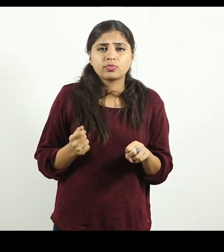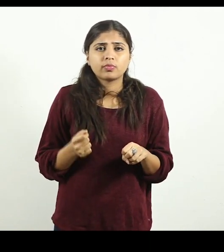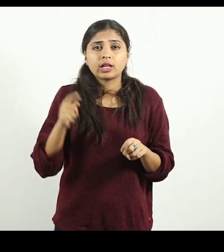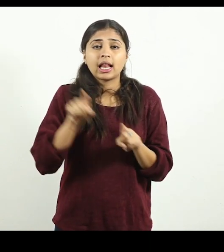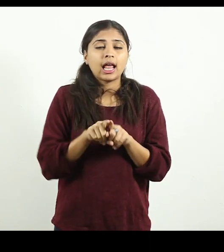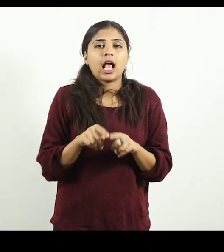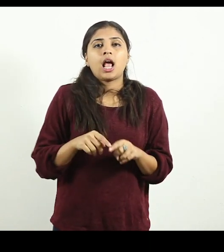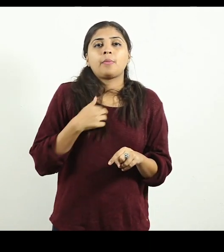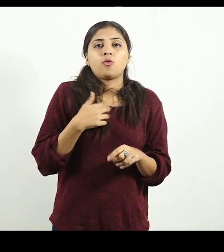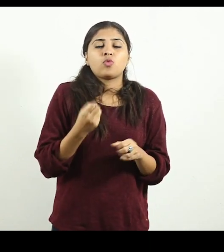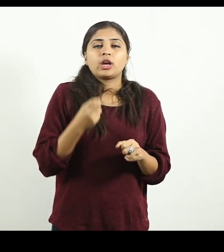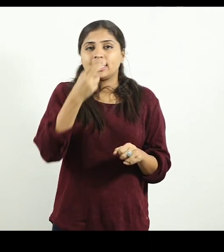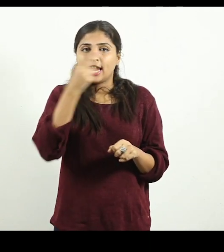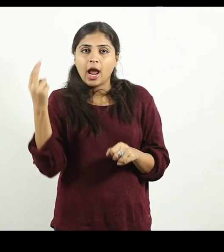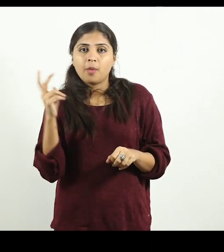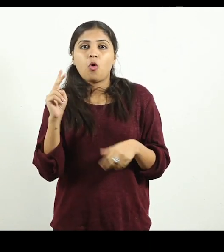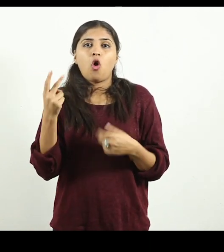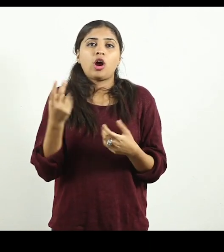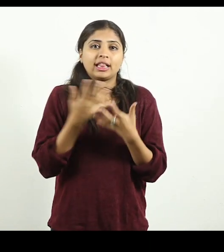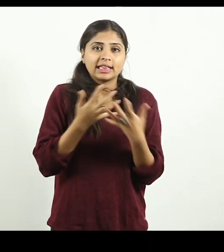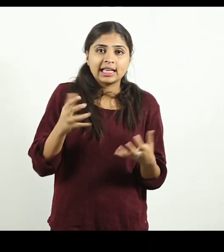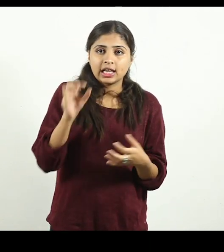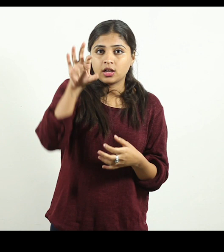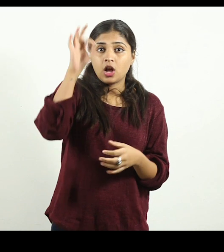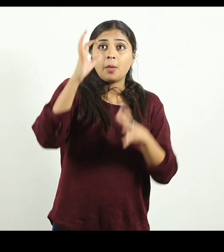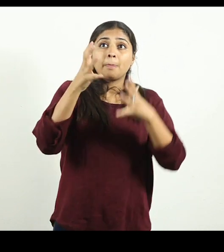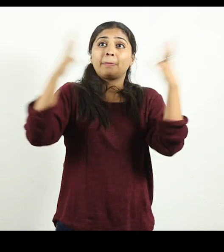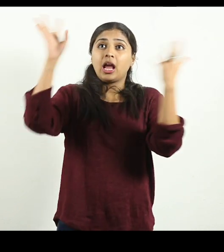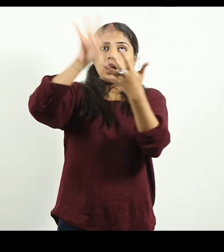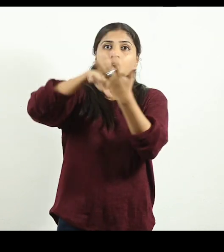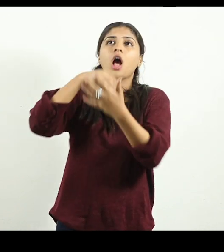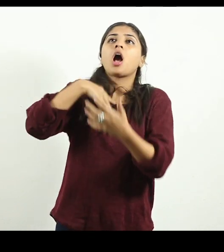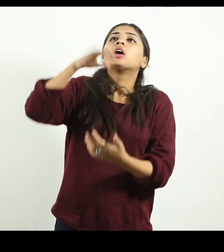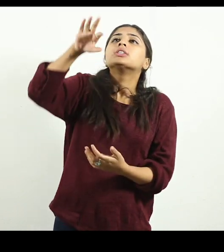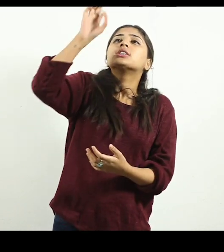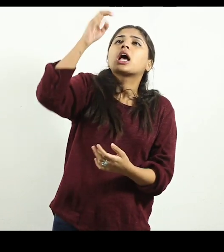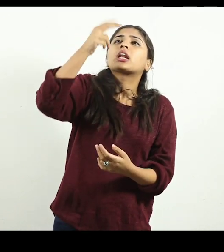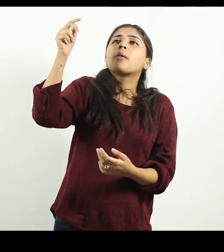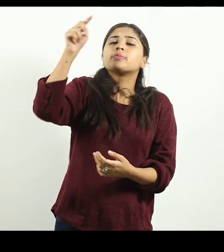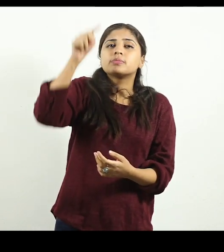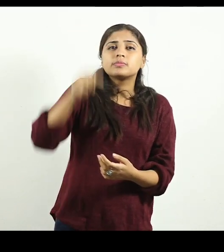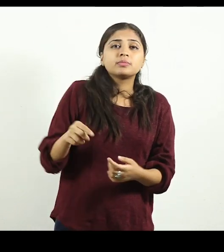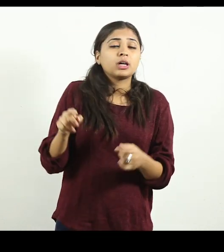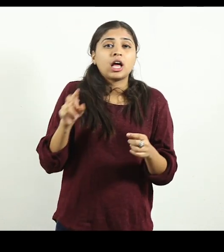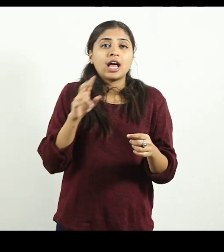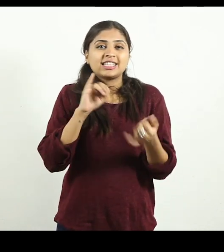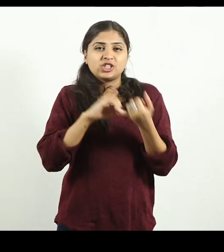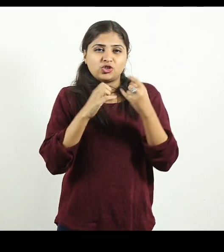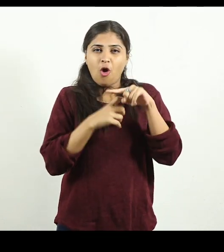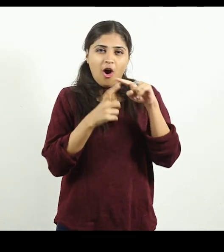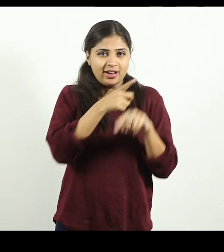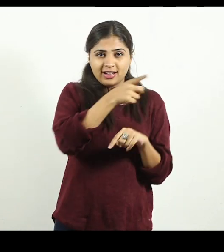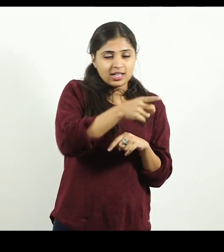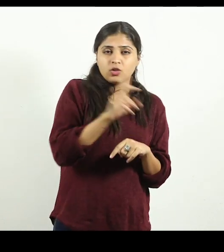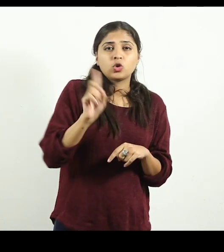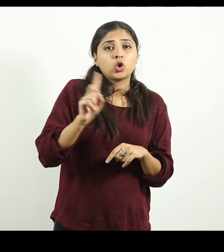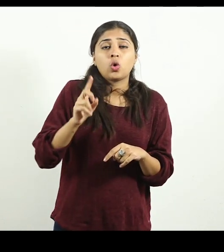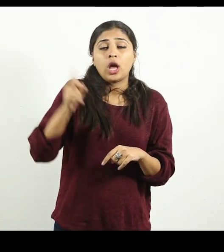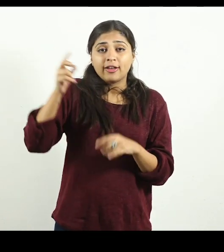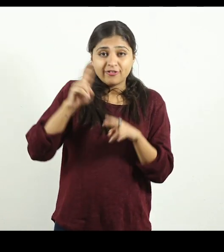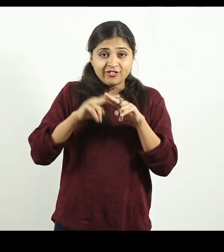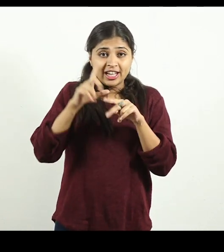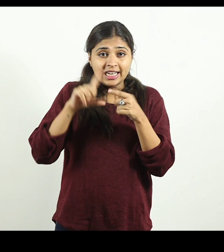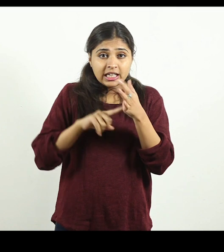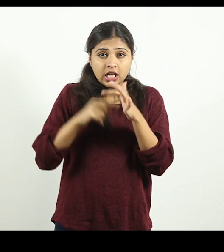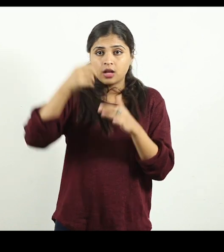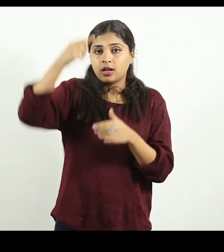large worksheet. Unlike sorting, filtering does not rearrange your data. It simply hides the